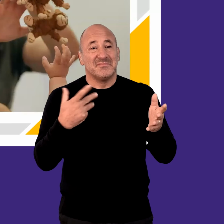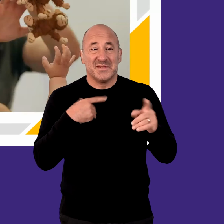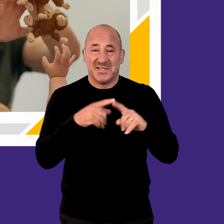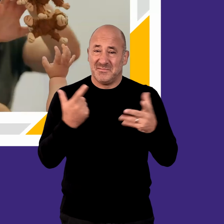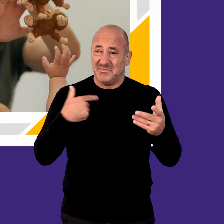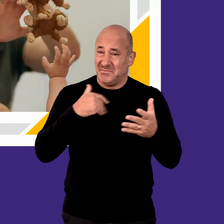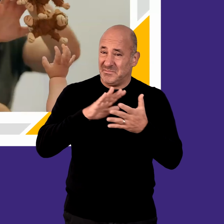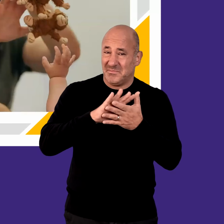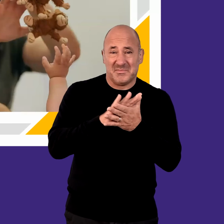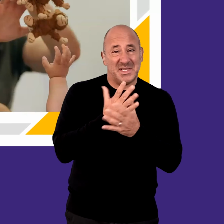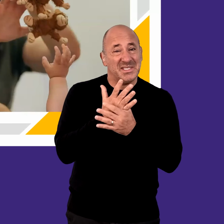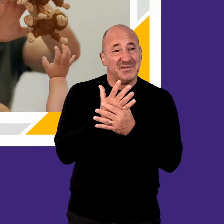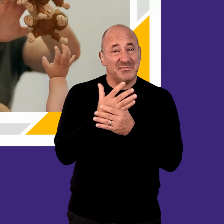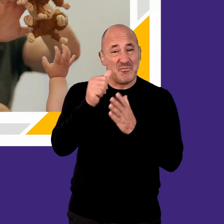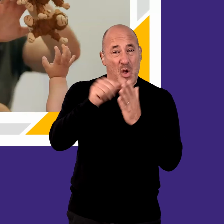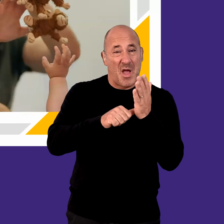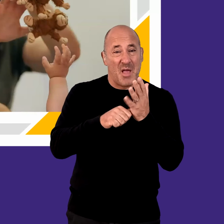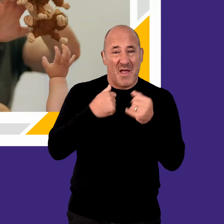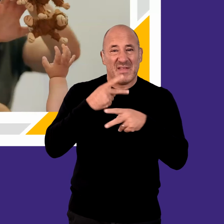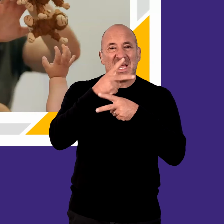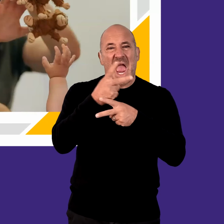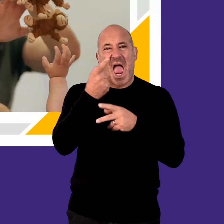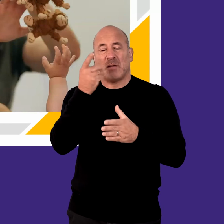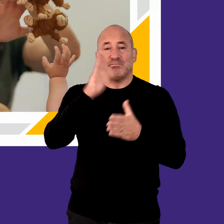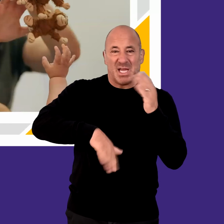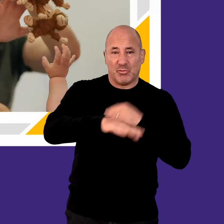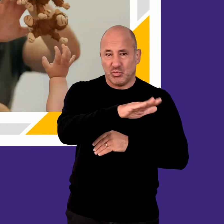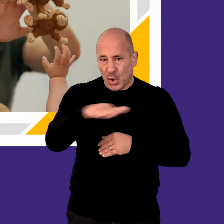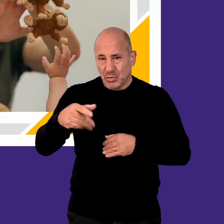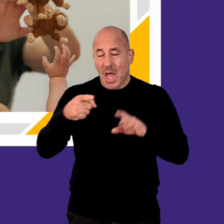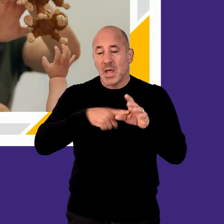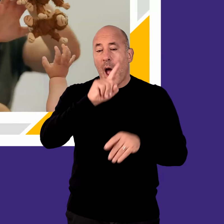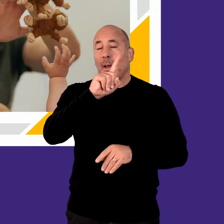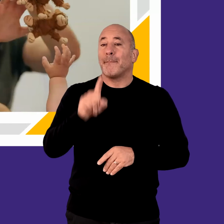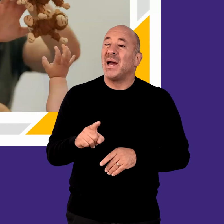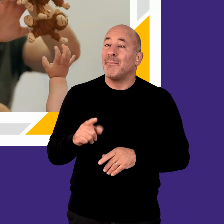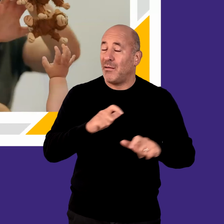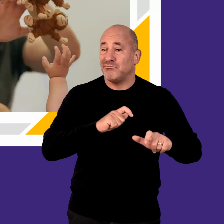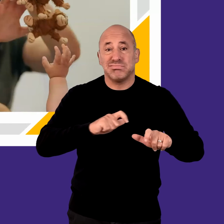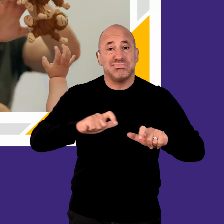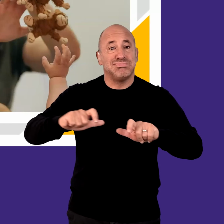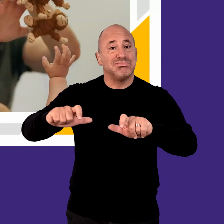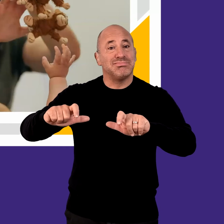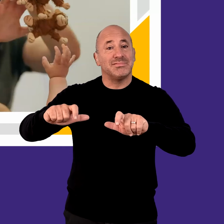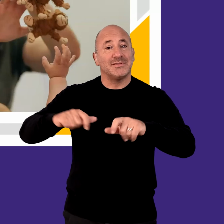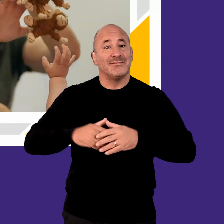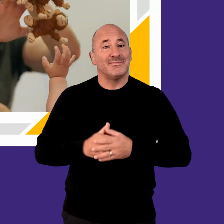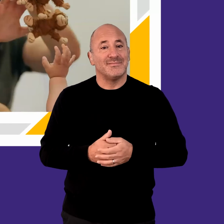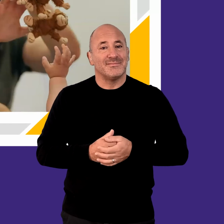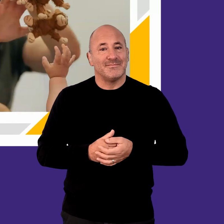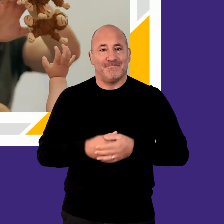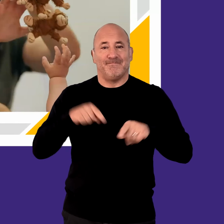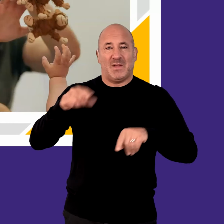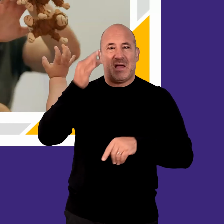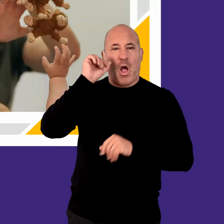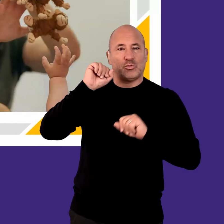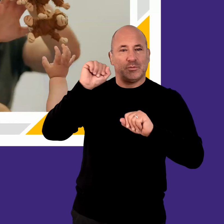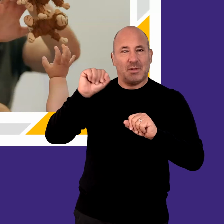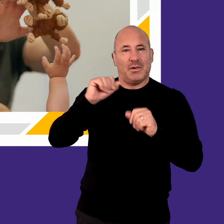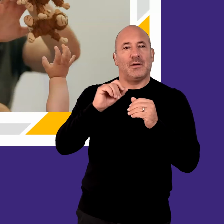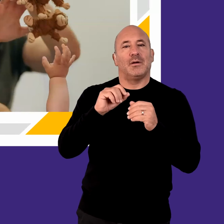Five years on, and our More Stuff Like This Please programme with care experienced children and young people continues. Stockton Borough Council Children's